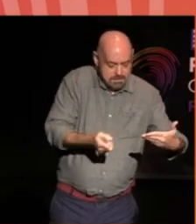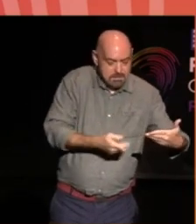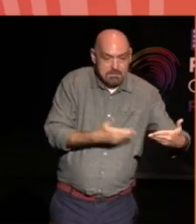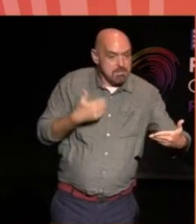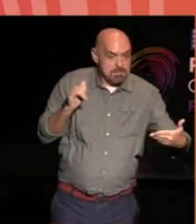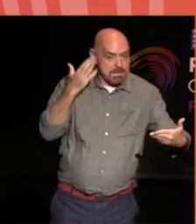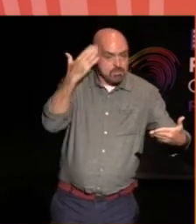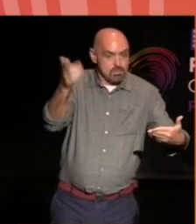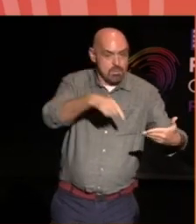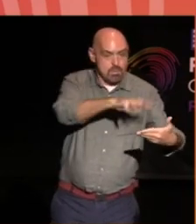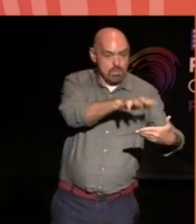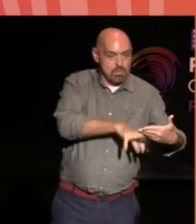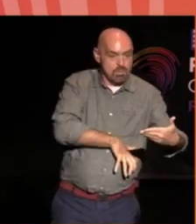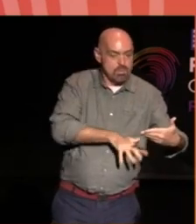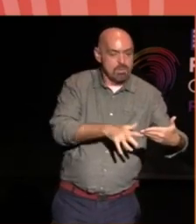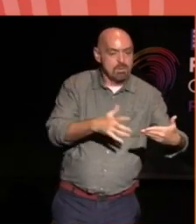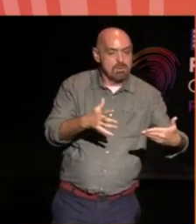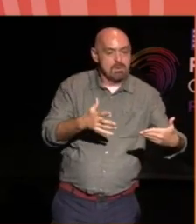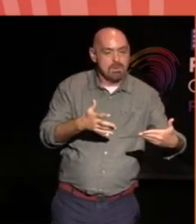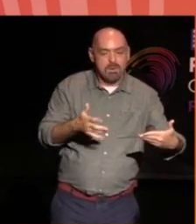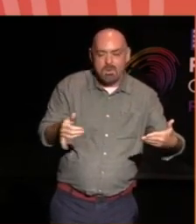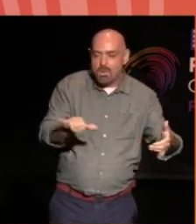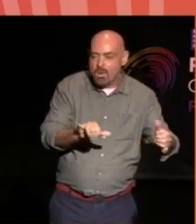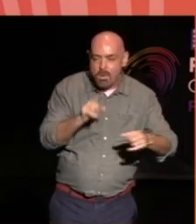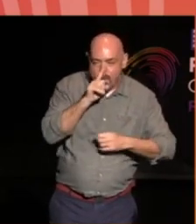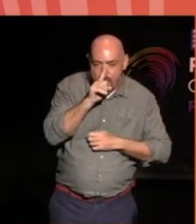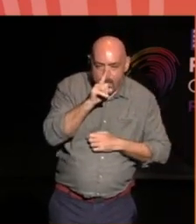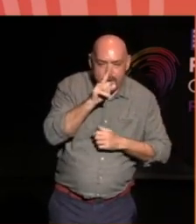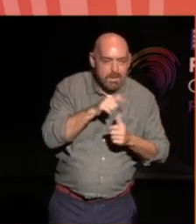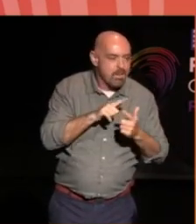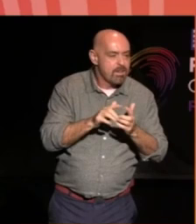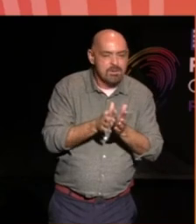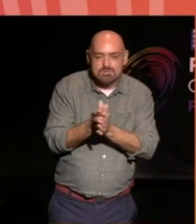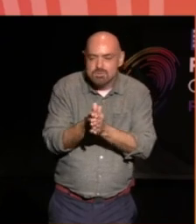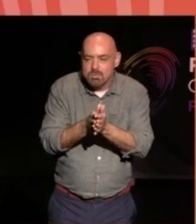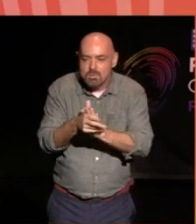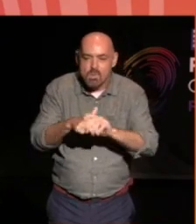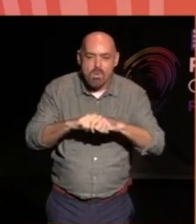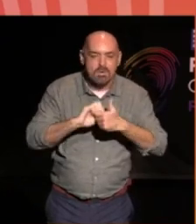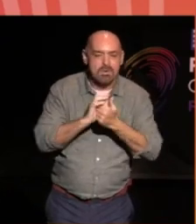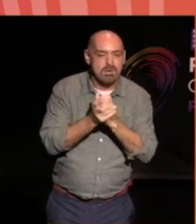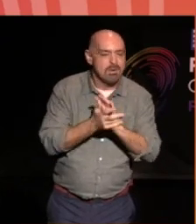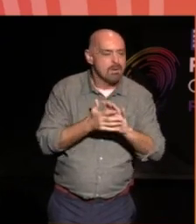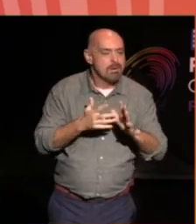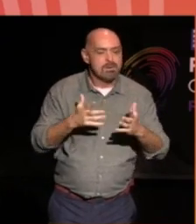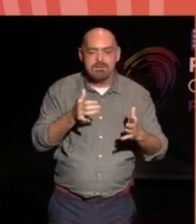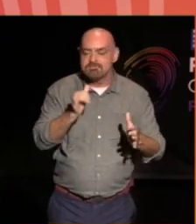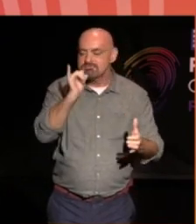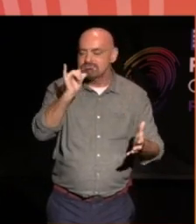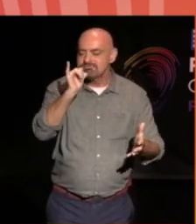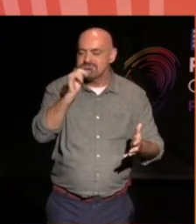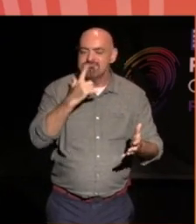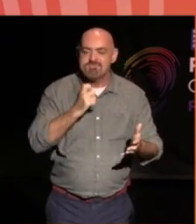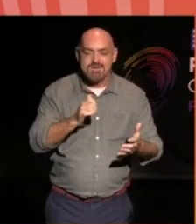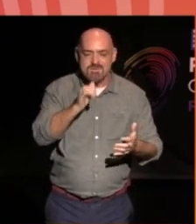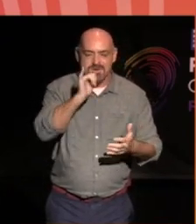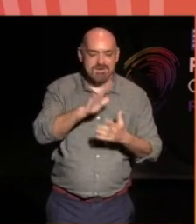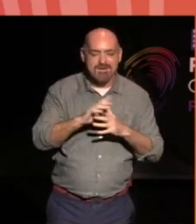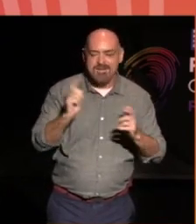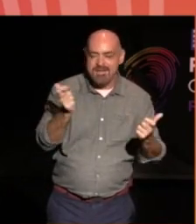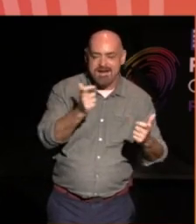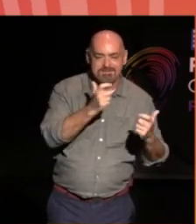know. Spill oil and soapy water and red wine and